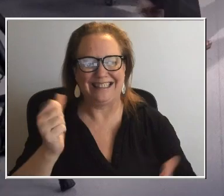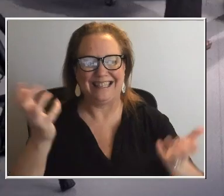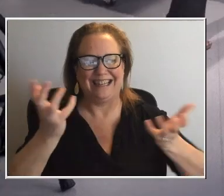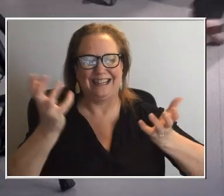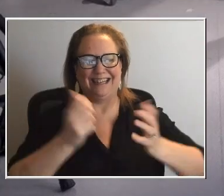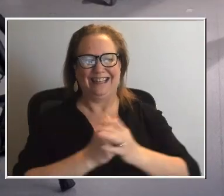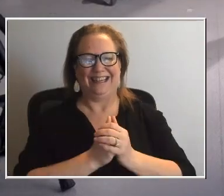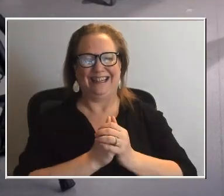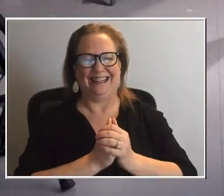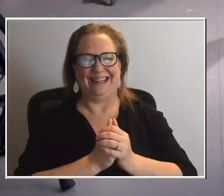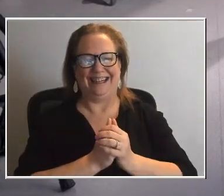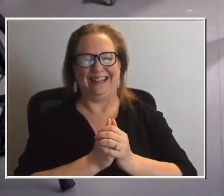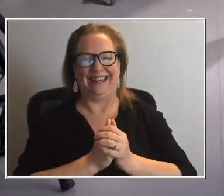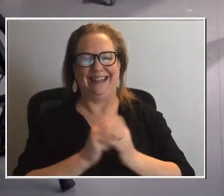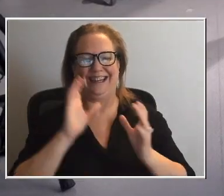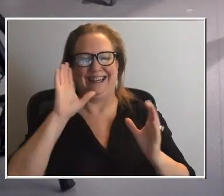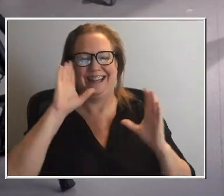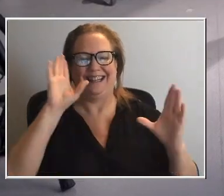Are you kidding me?